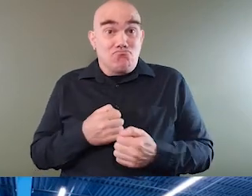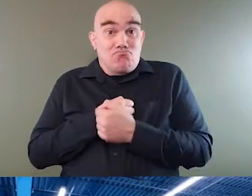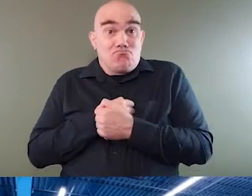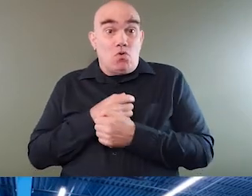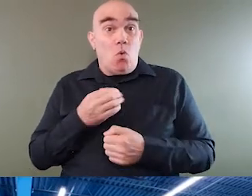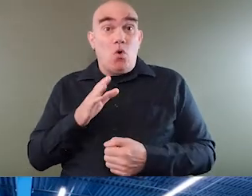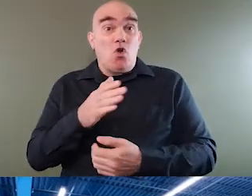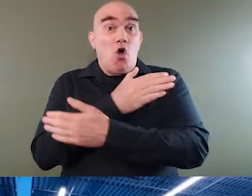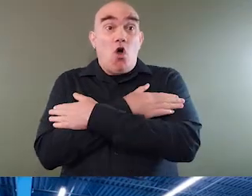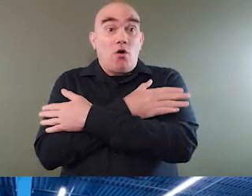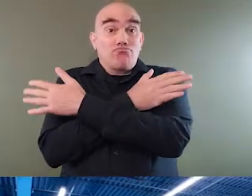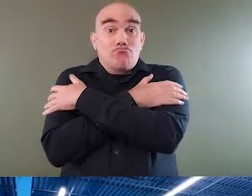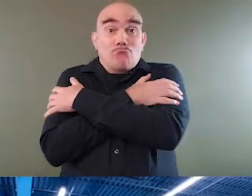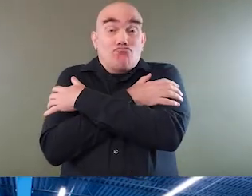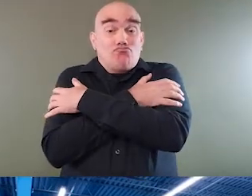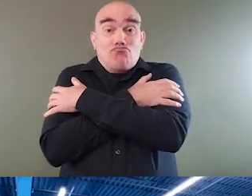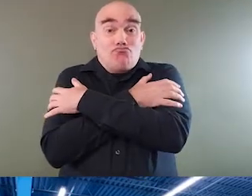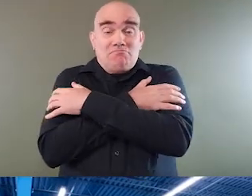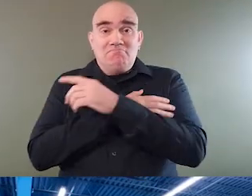yourself.